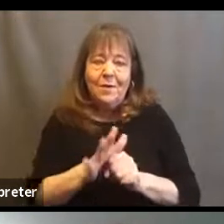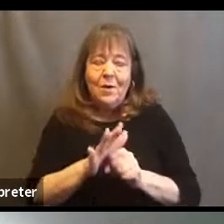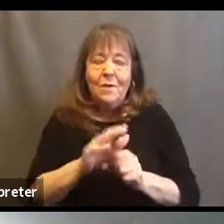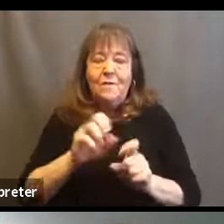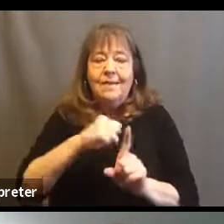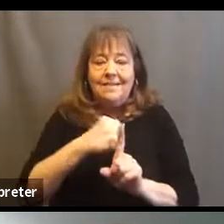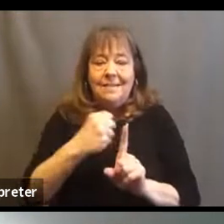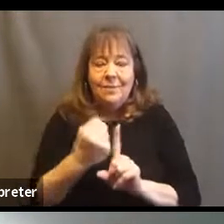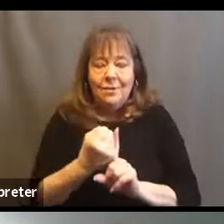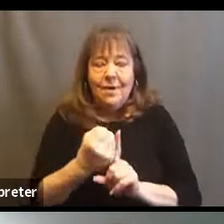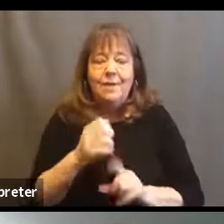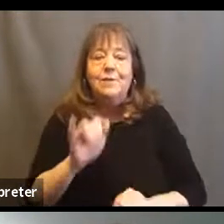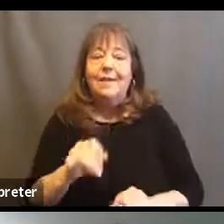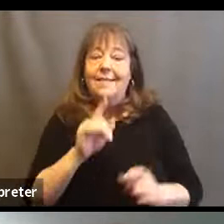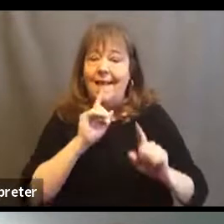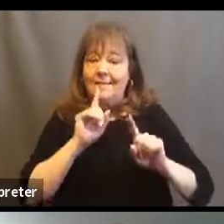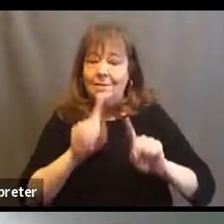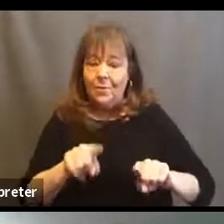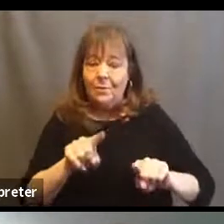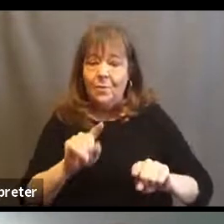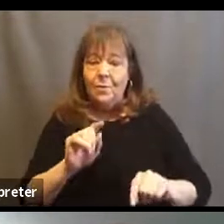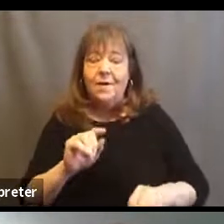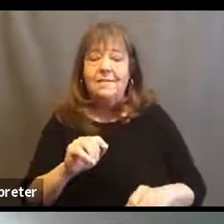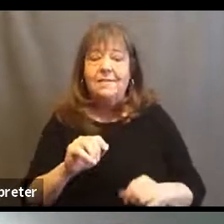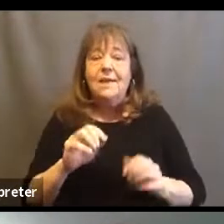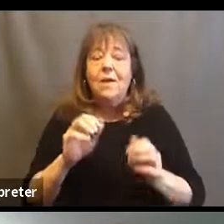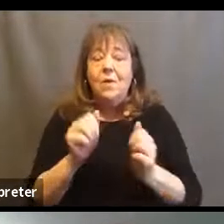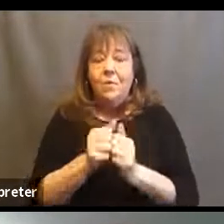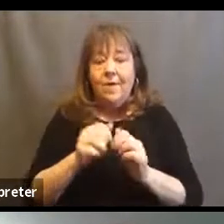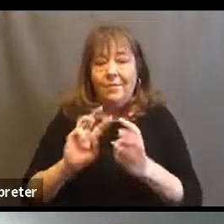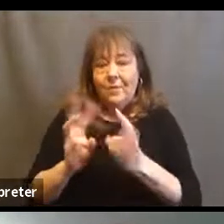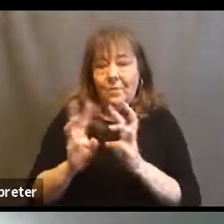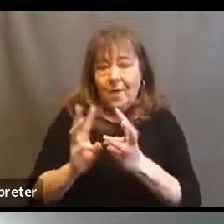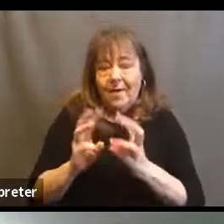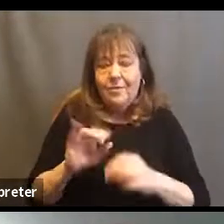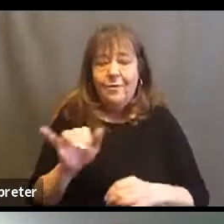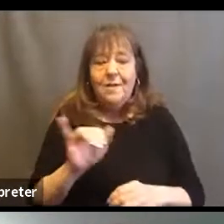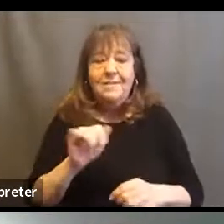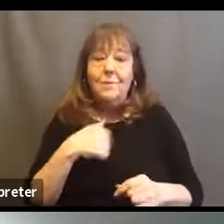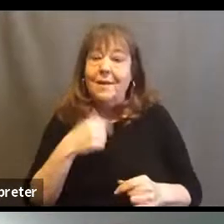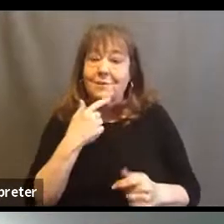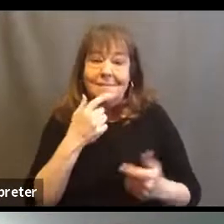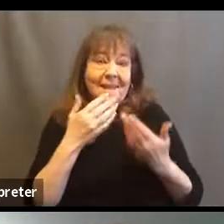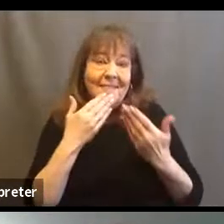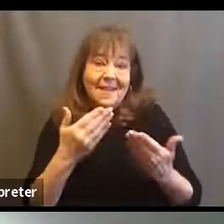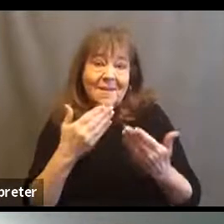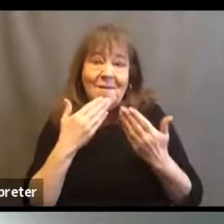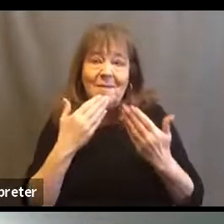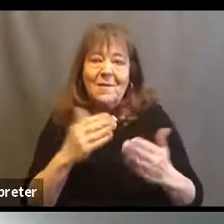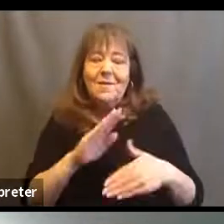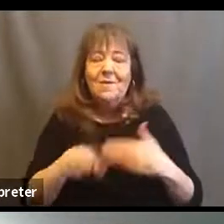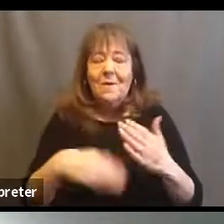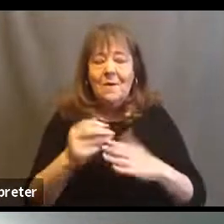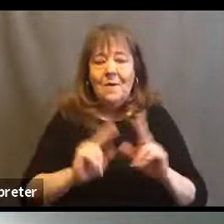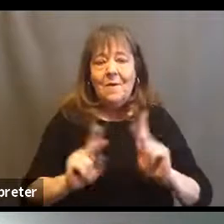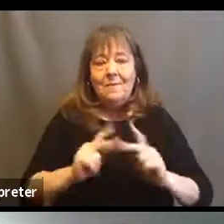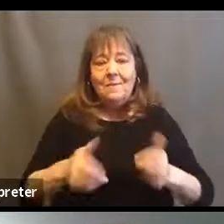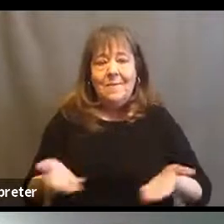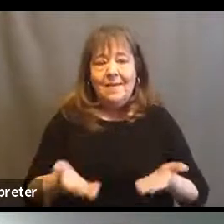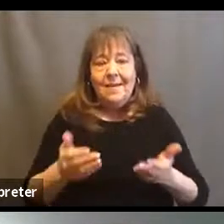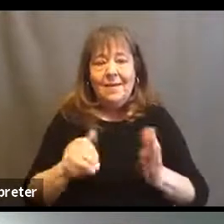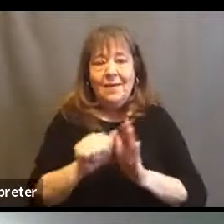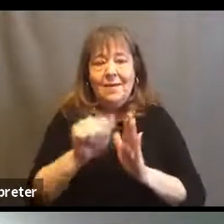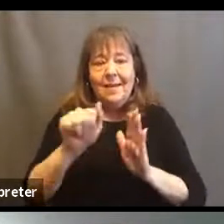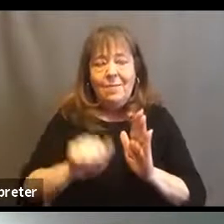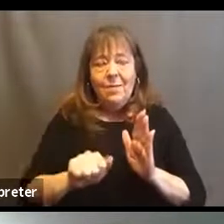situation. That's the report in our response to the winter weather. And I just want to say thank you. Thank you to every Amarillo resident. Thank